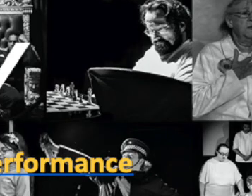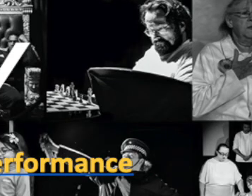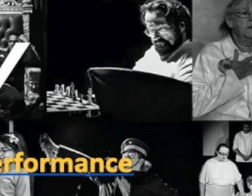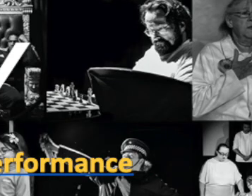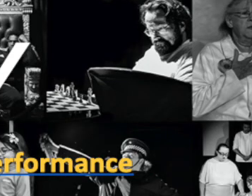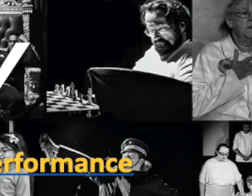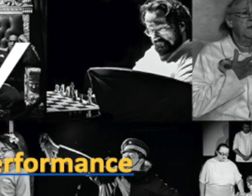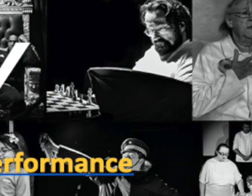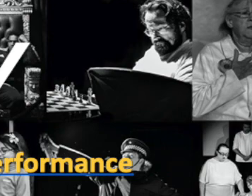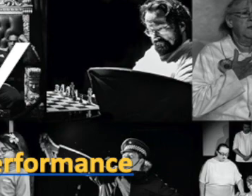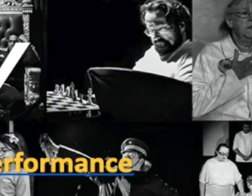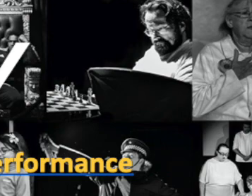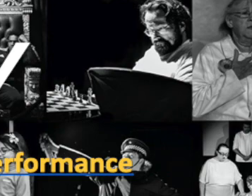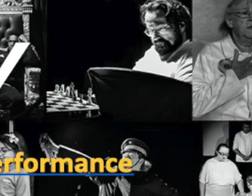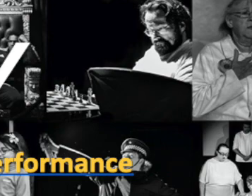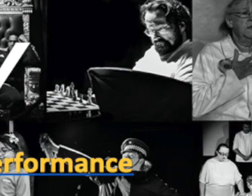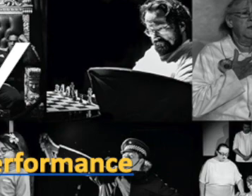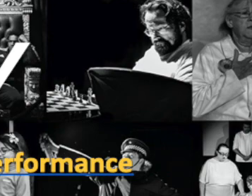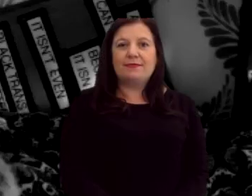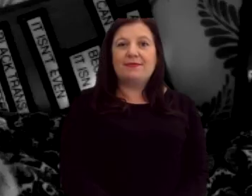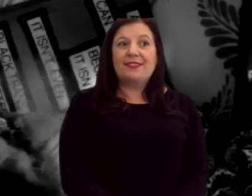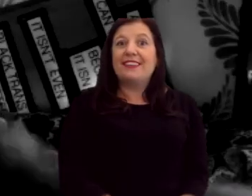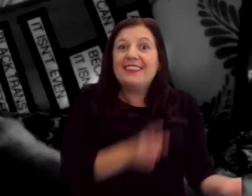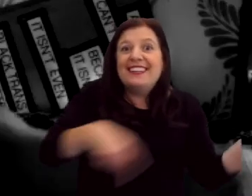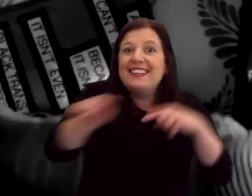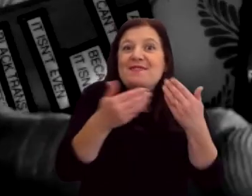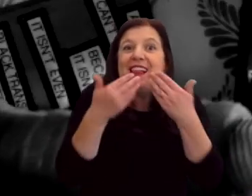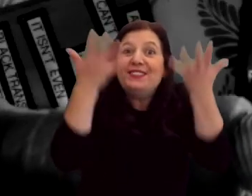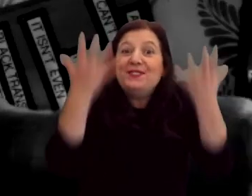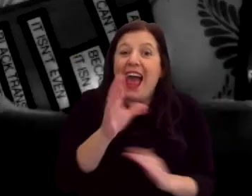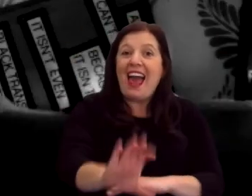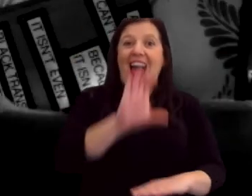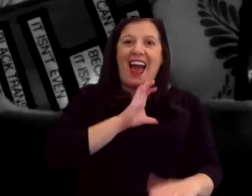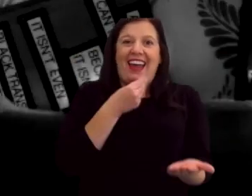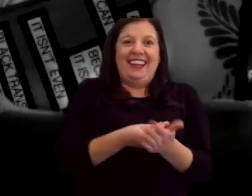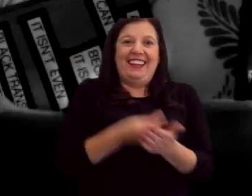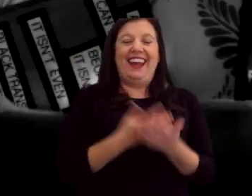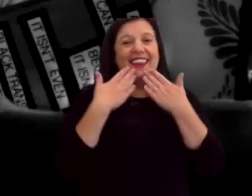Please donate today!